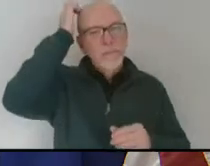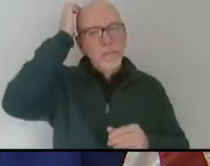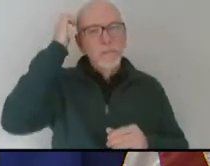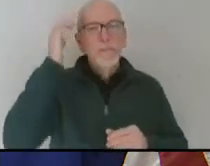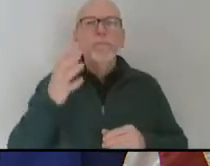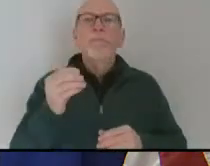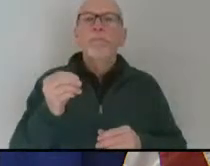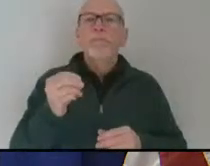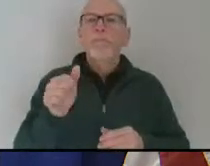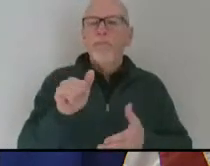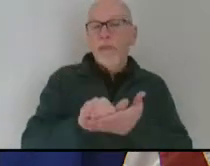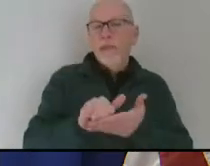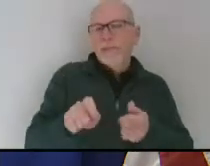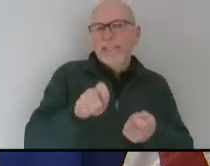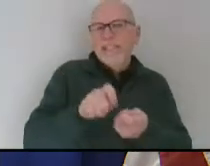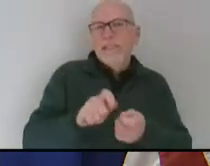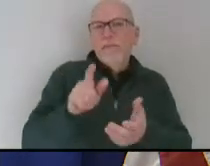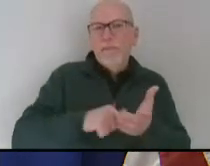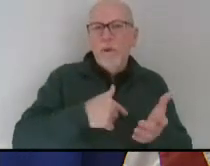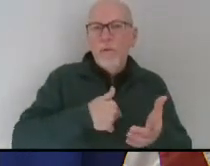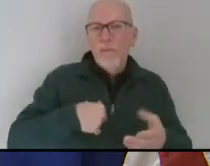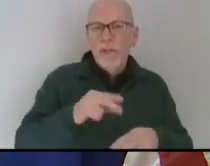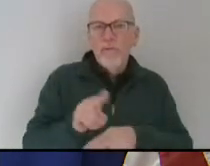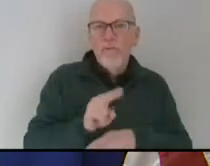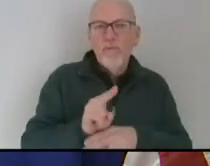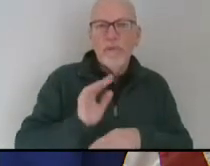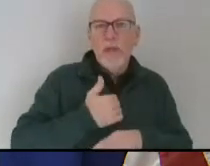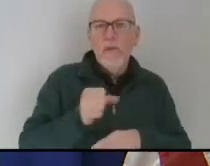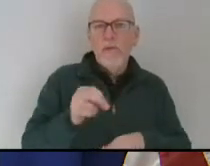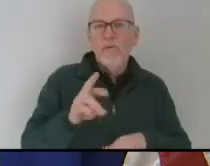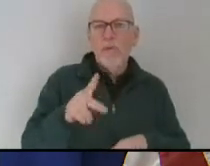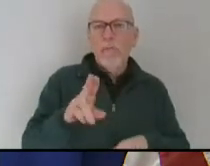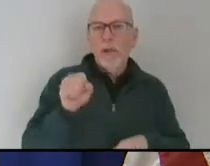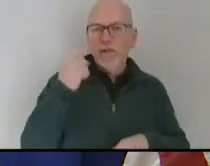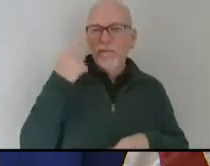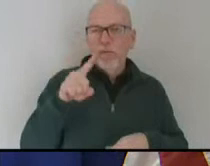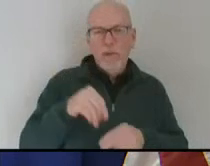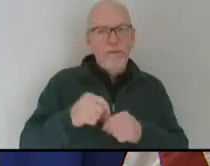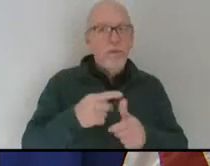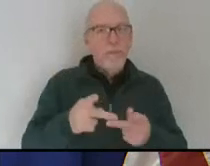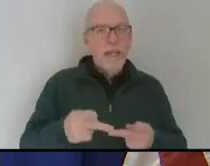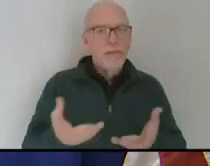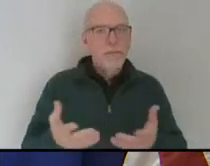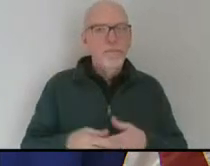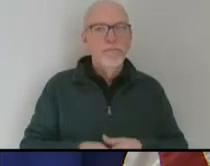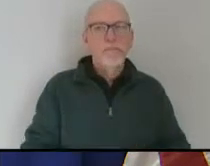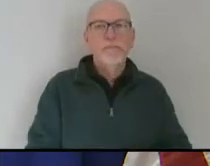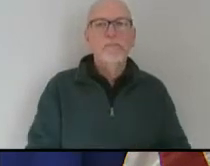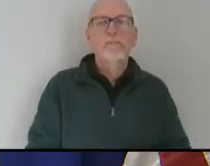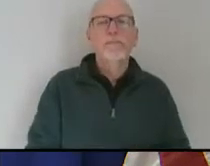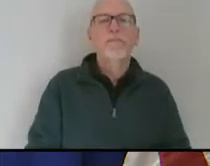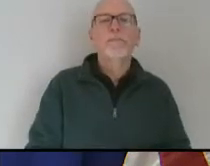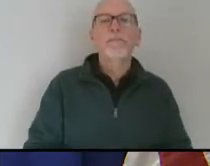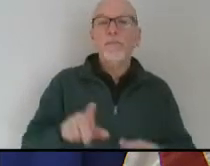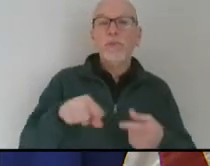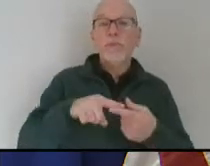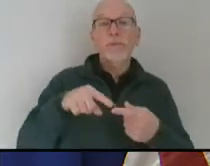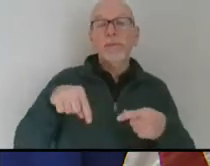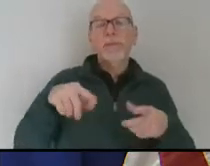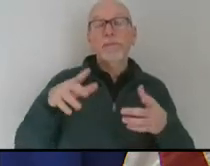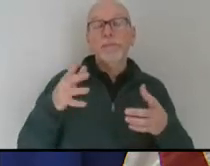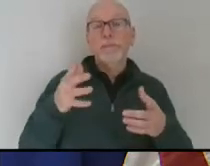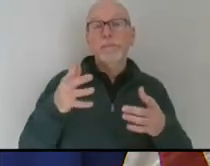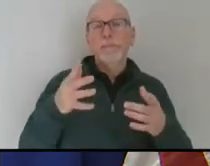that's exactly what we used our surplus for in the first place. When this whole